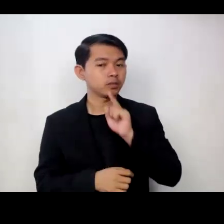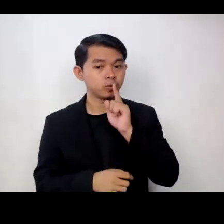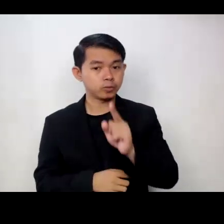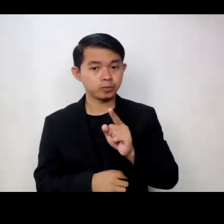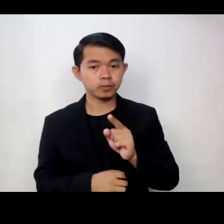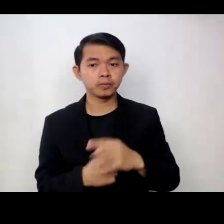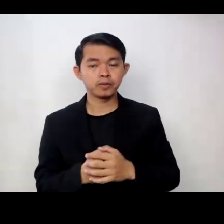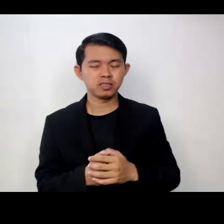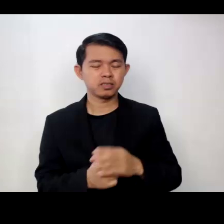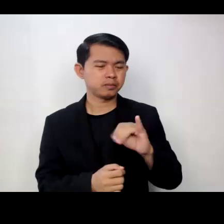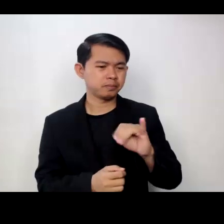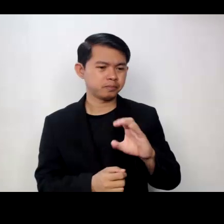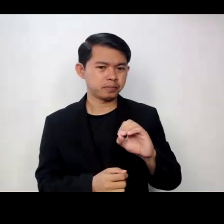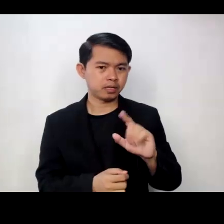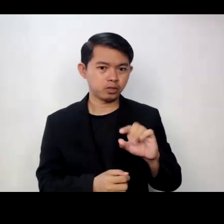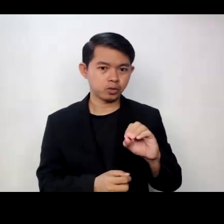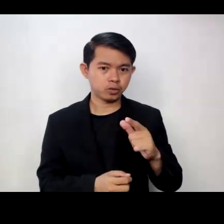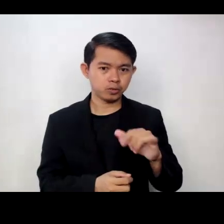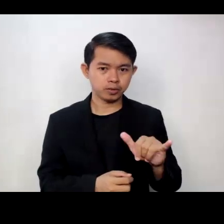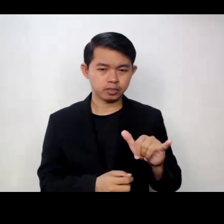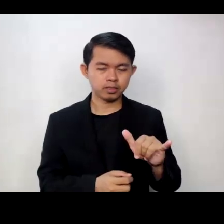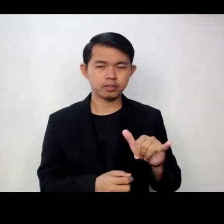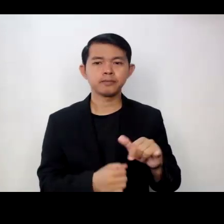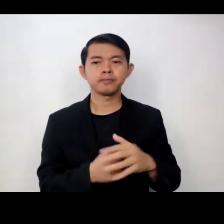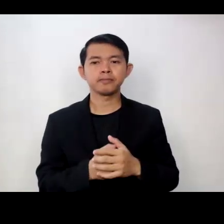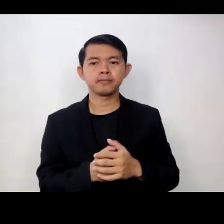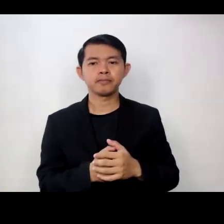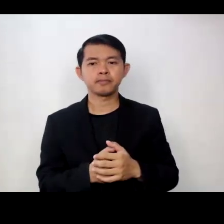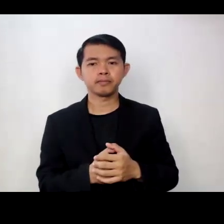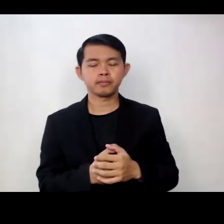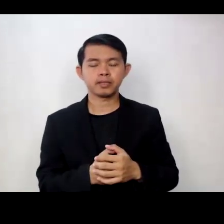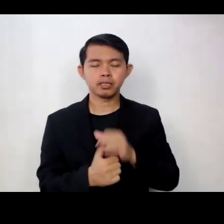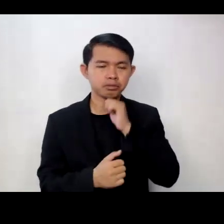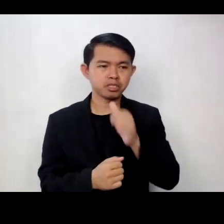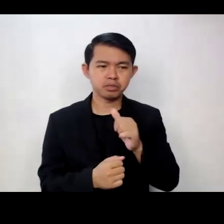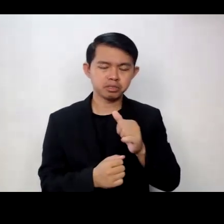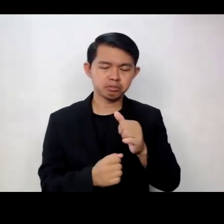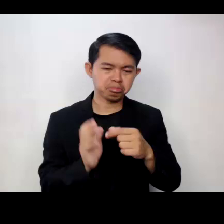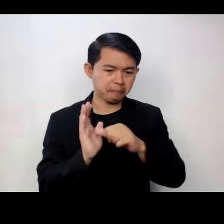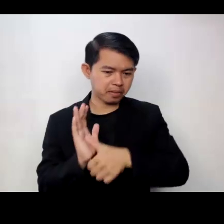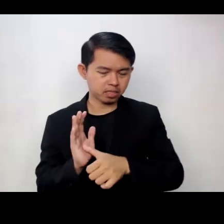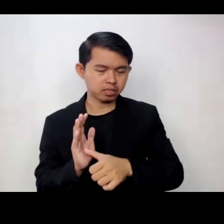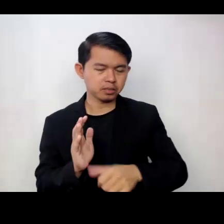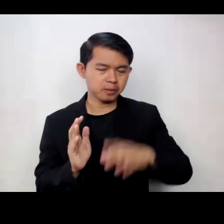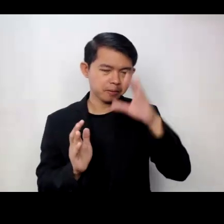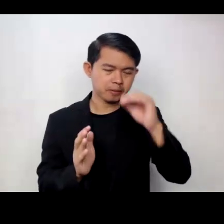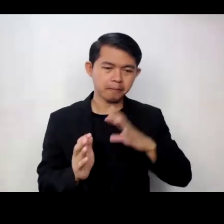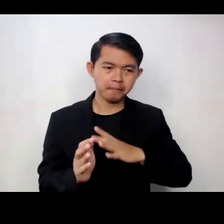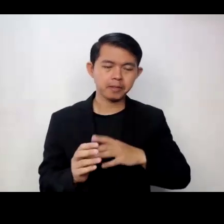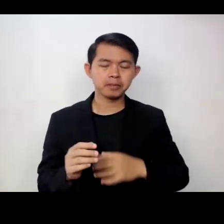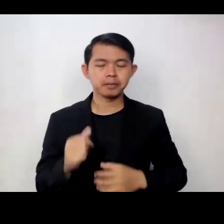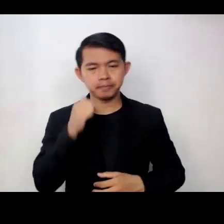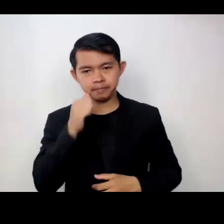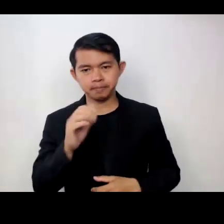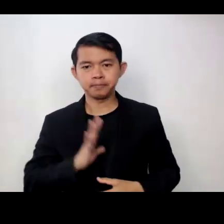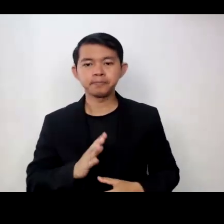even biology is not as rigid as male female. No, and so I'm glad that